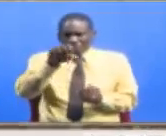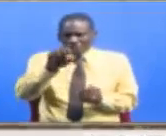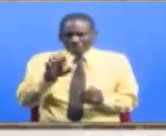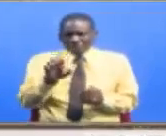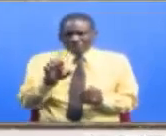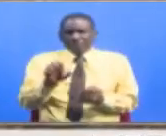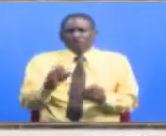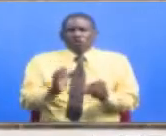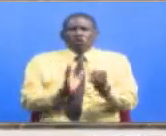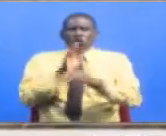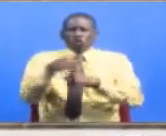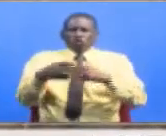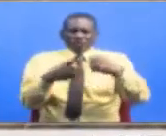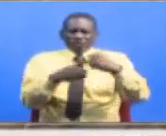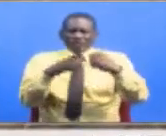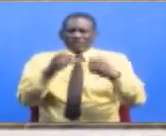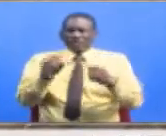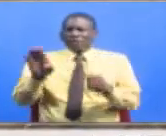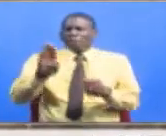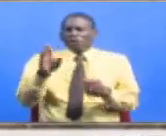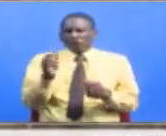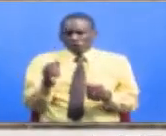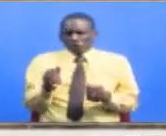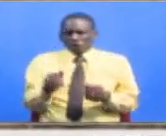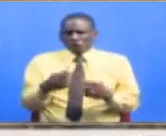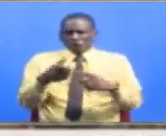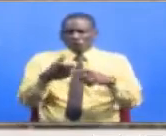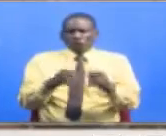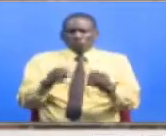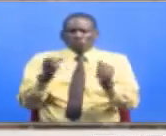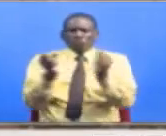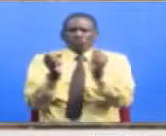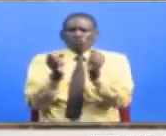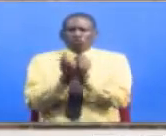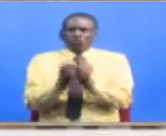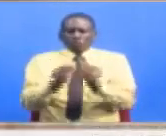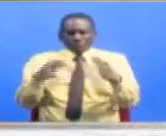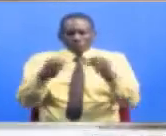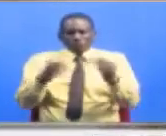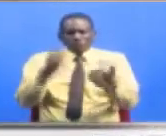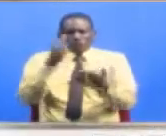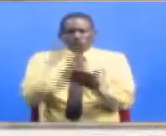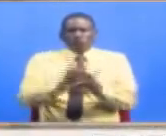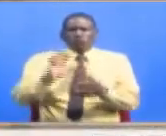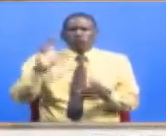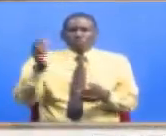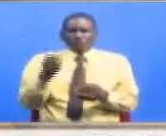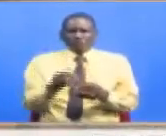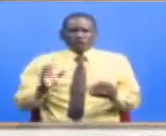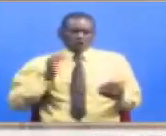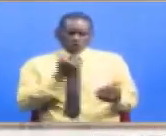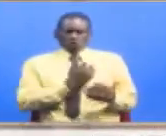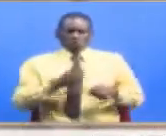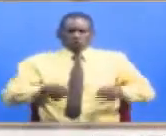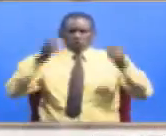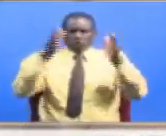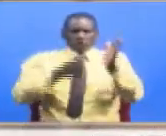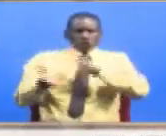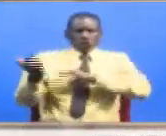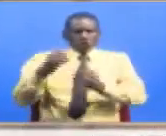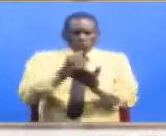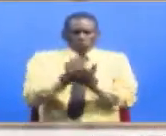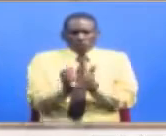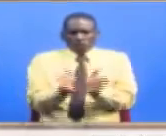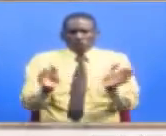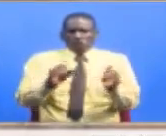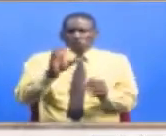enterprises, more than 600 billion shillings, according to a November statement from the Office of the President. The committee, chaired by former Auditor General